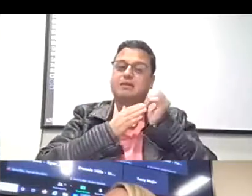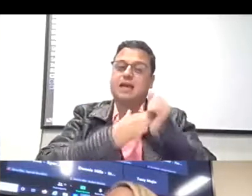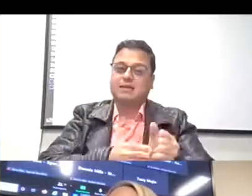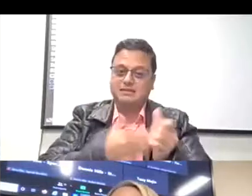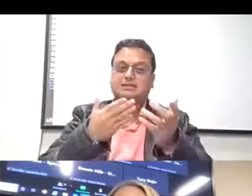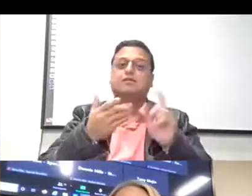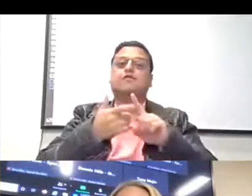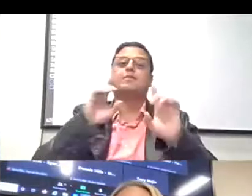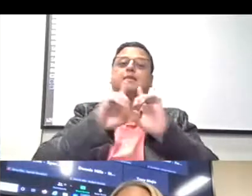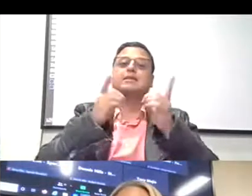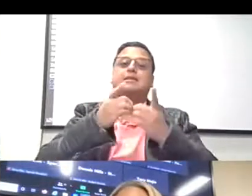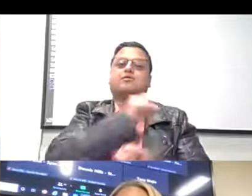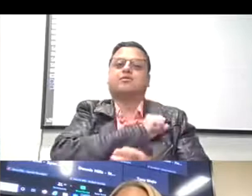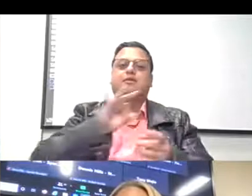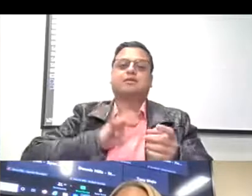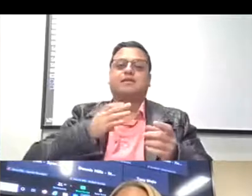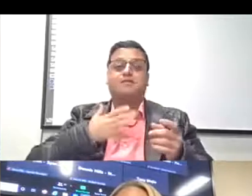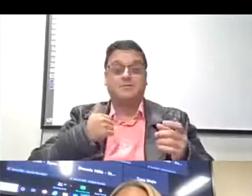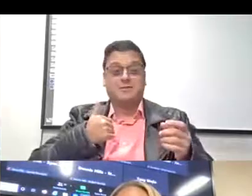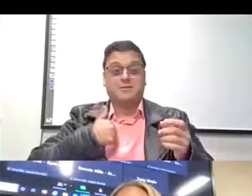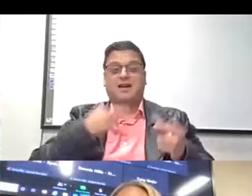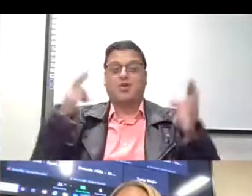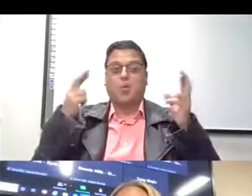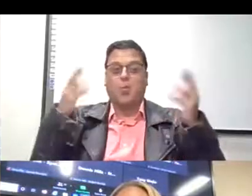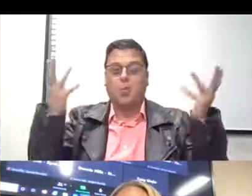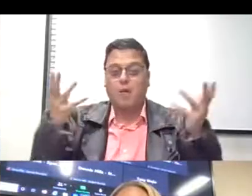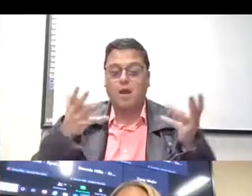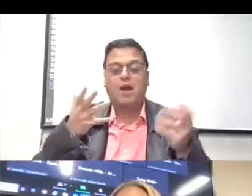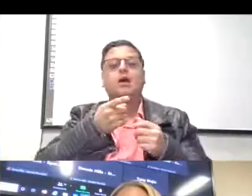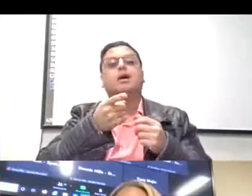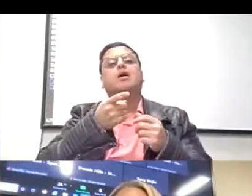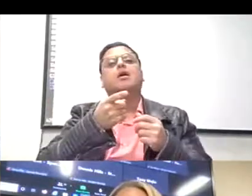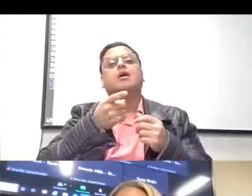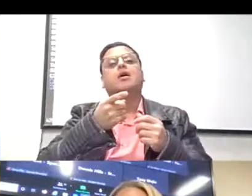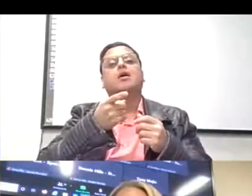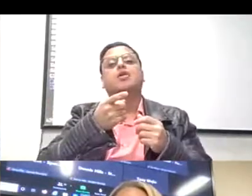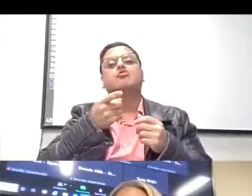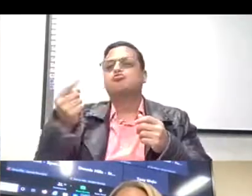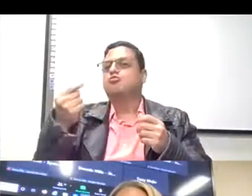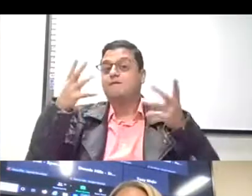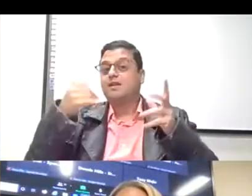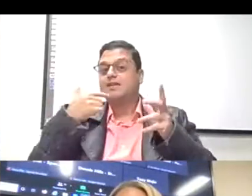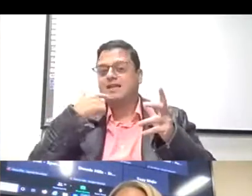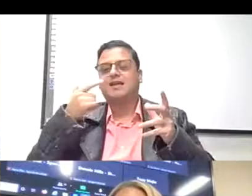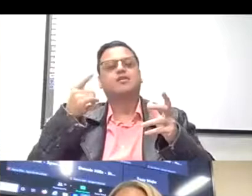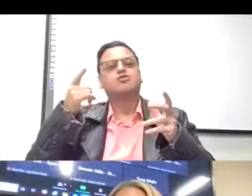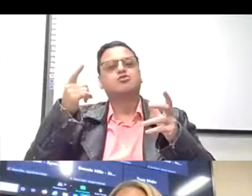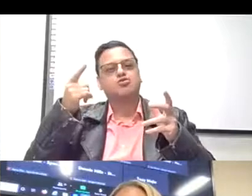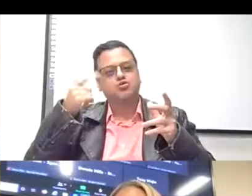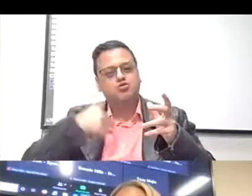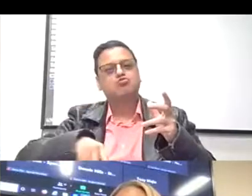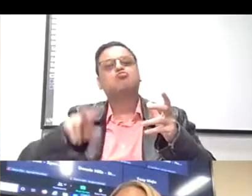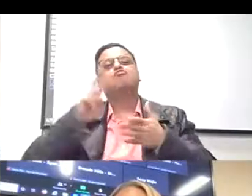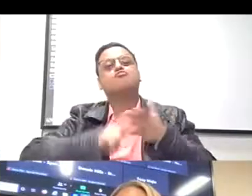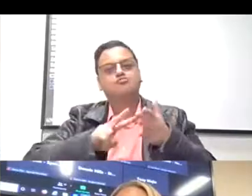staff. What I would hope is that you guys, which you've already said, you've taken this and you've gone back to your